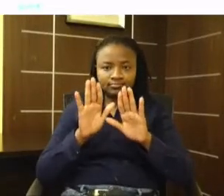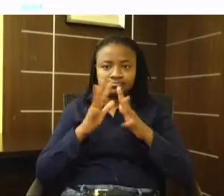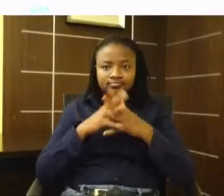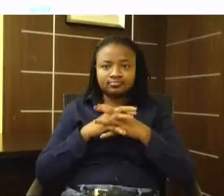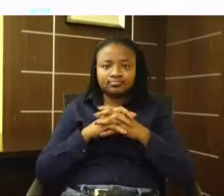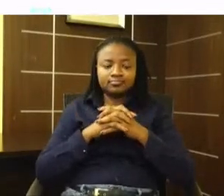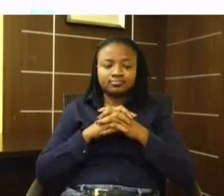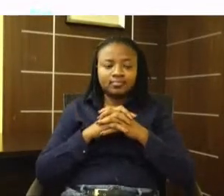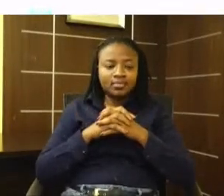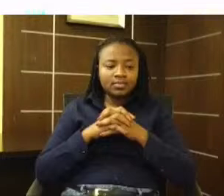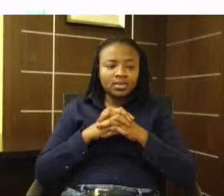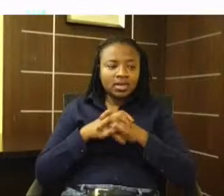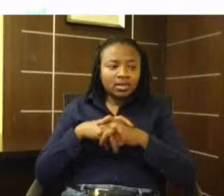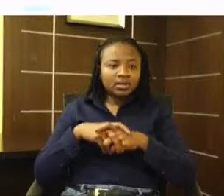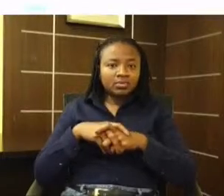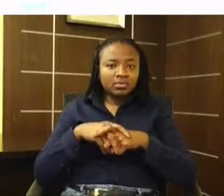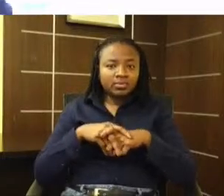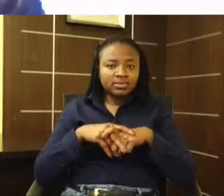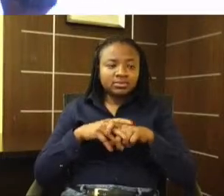Sitaki kwenda huko kunini.